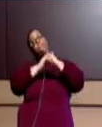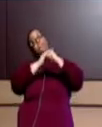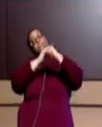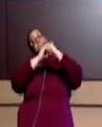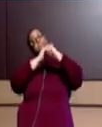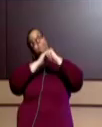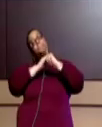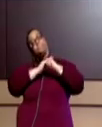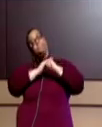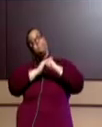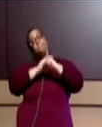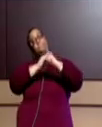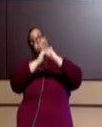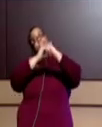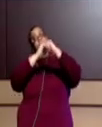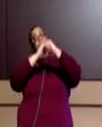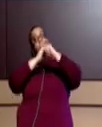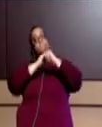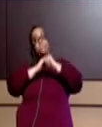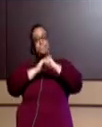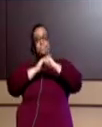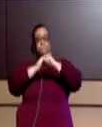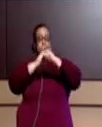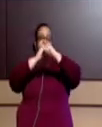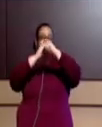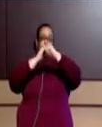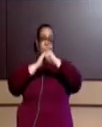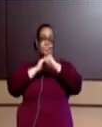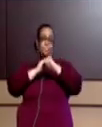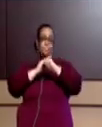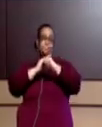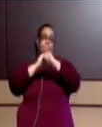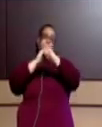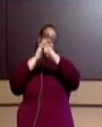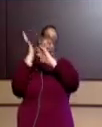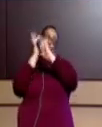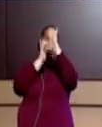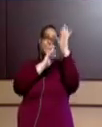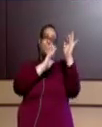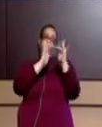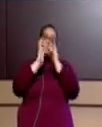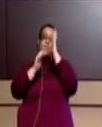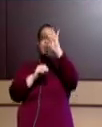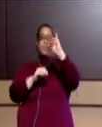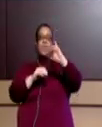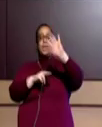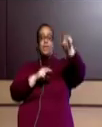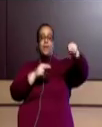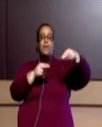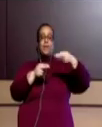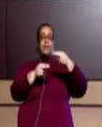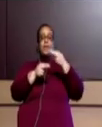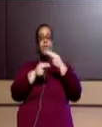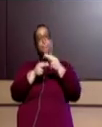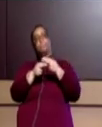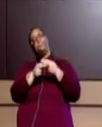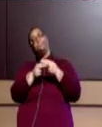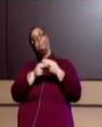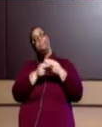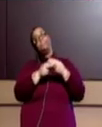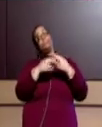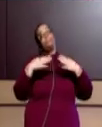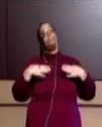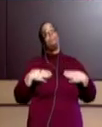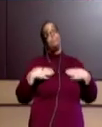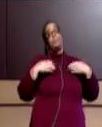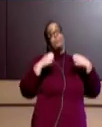works. It works. Your name works, Jesus. Say that name, that